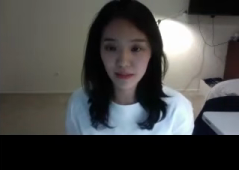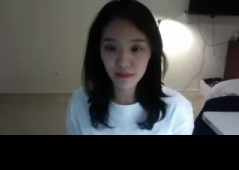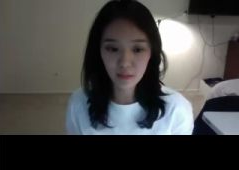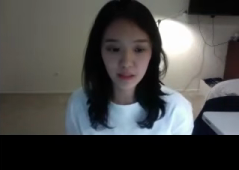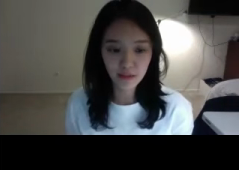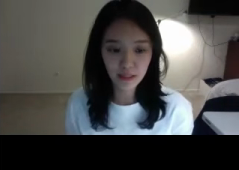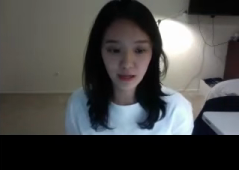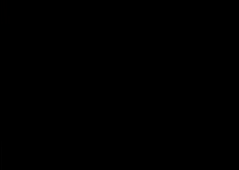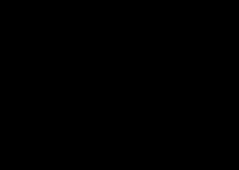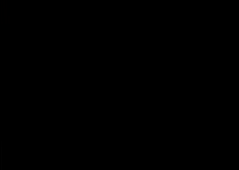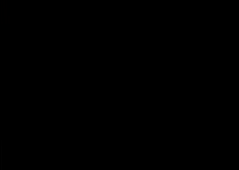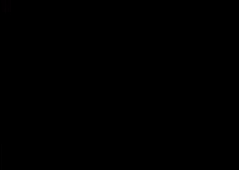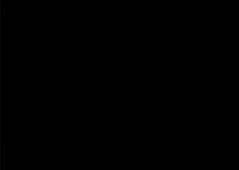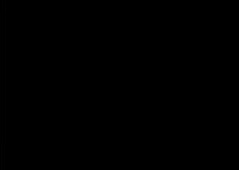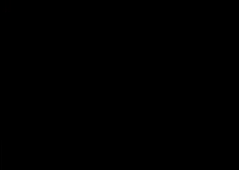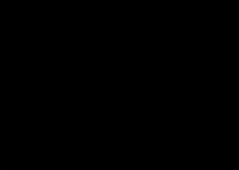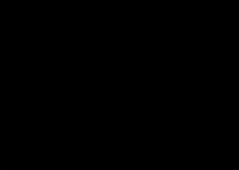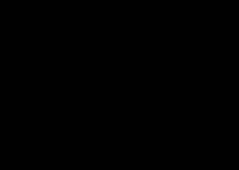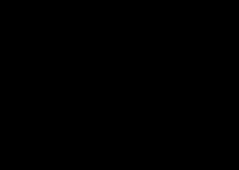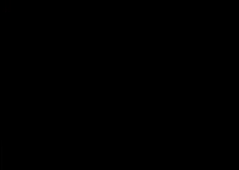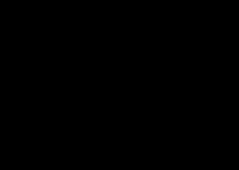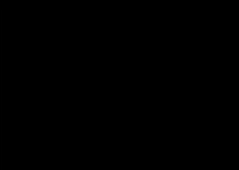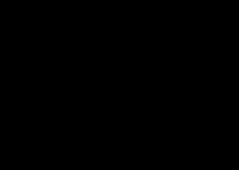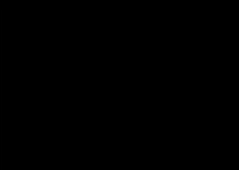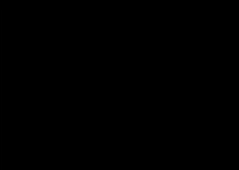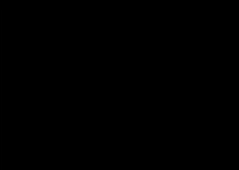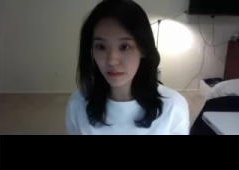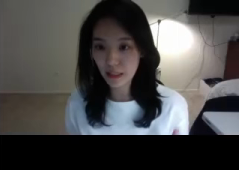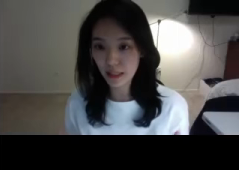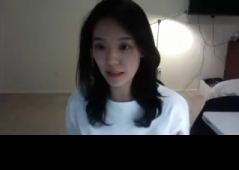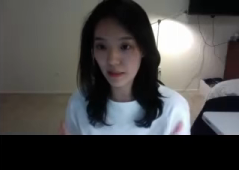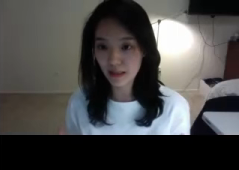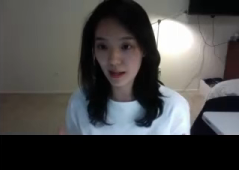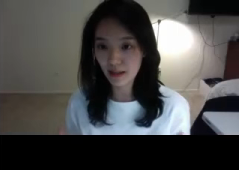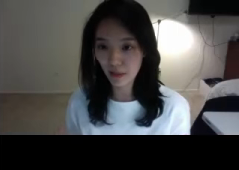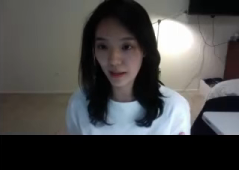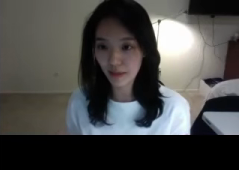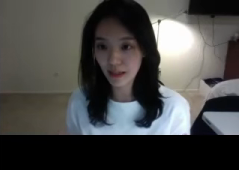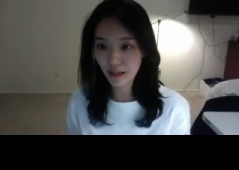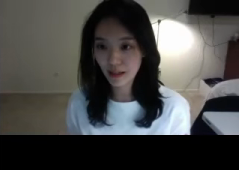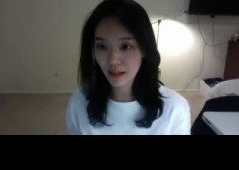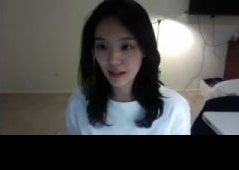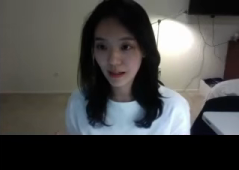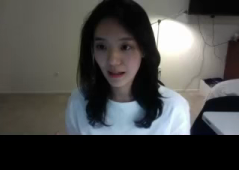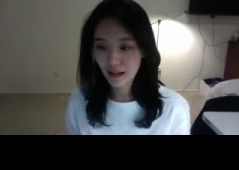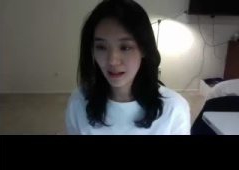the effects of speech rate on the phonetic correlates of syntactic structure. And everybody can see my slide, okay, right?